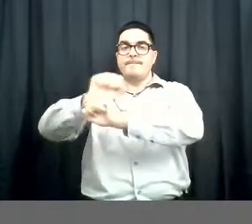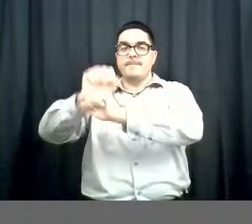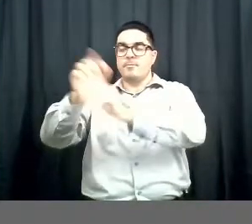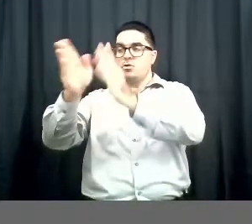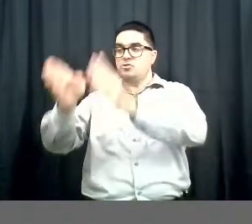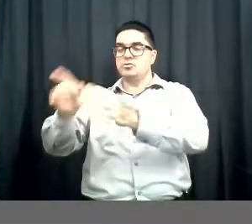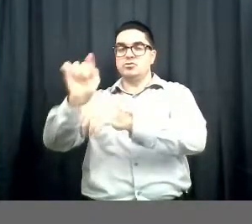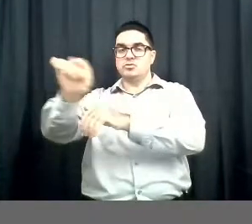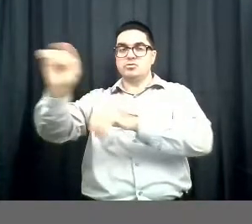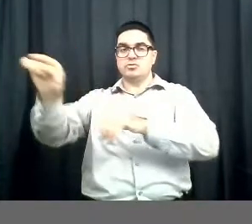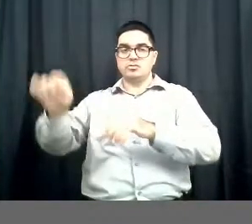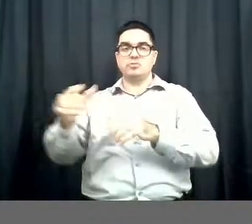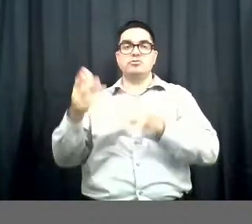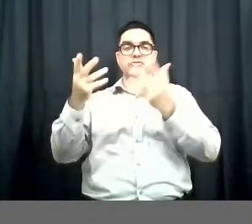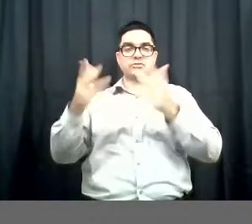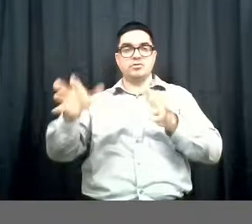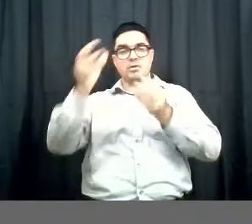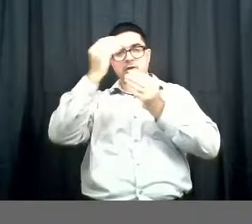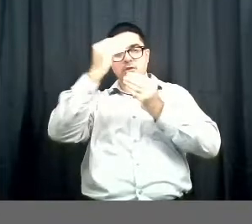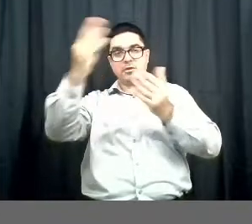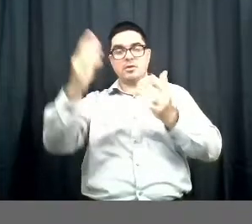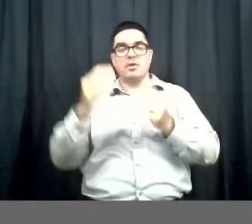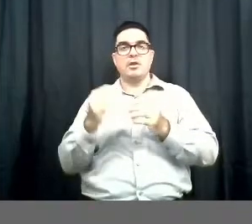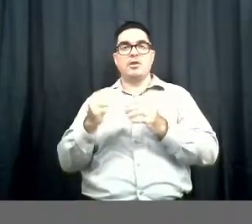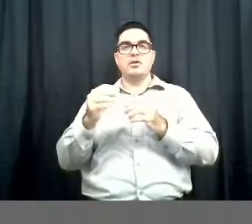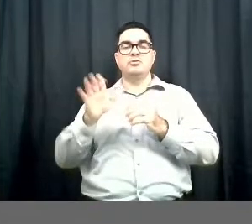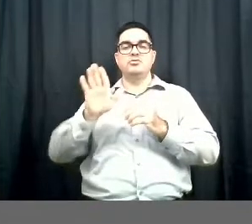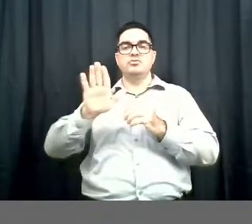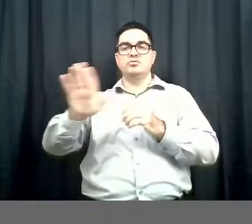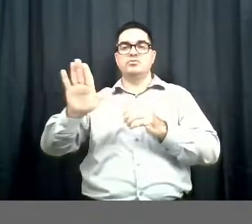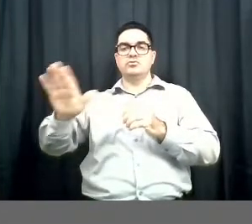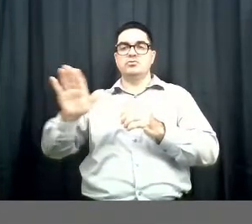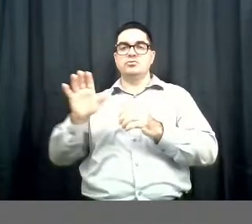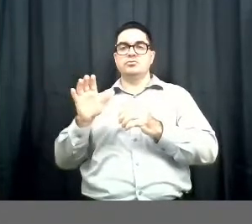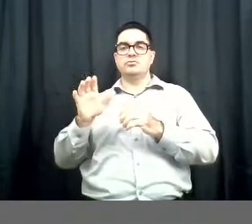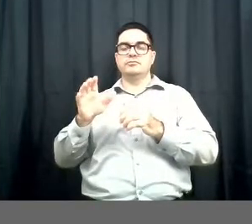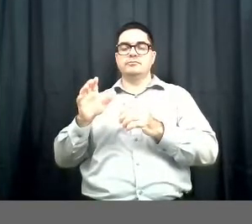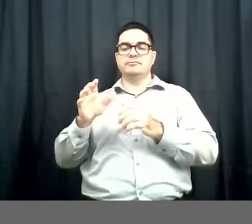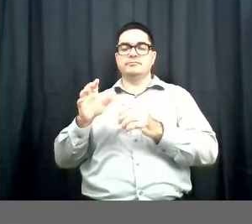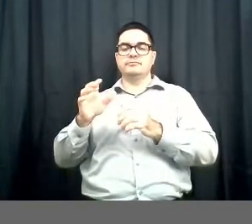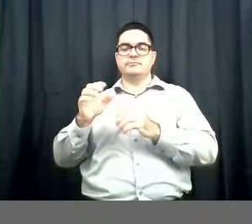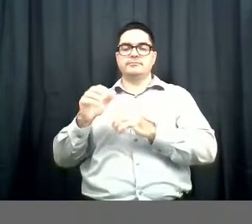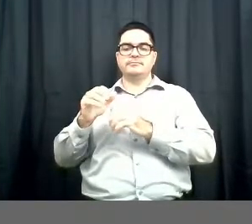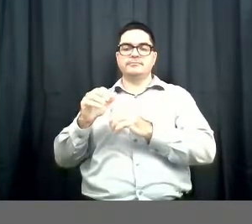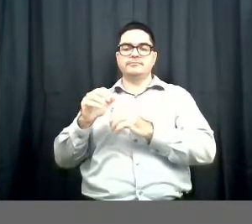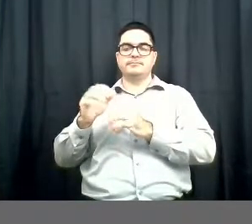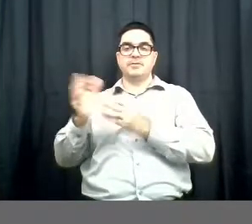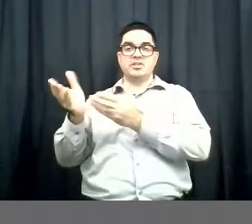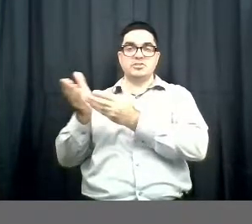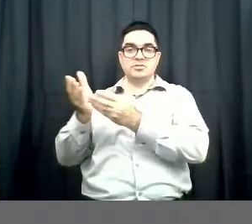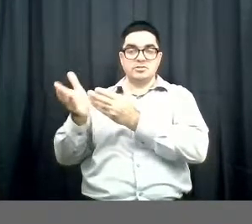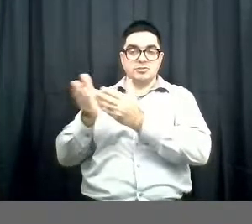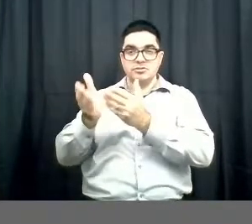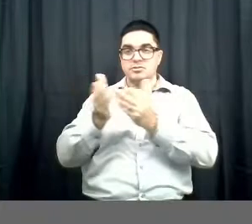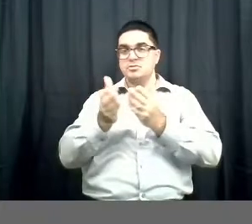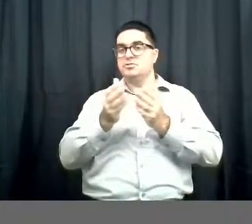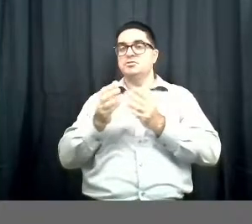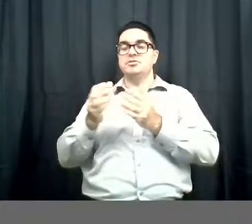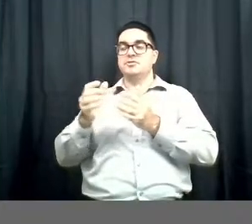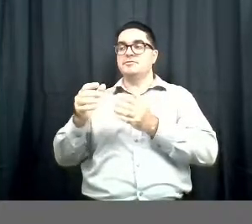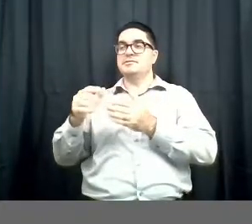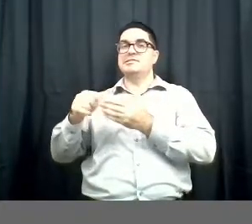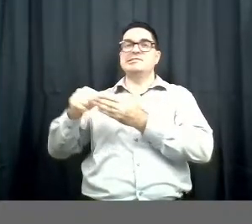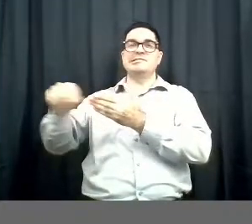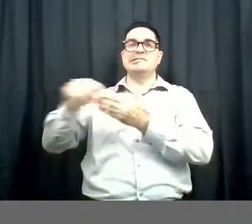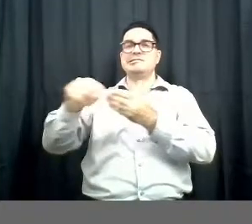to reduce positions by the amounts inferred by the government, further reiterating that there's likely to be a cost from this act.